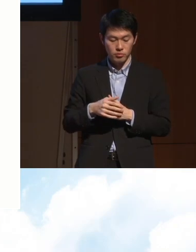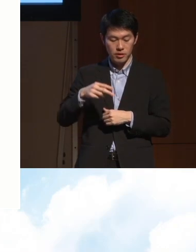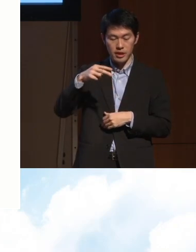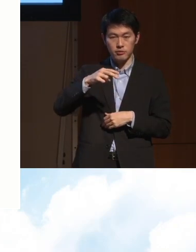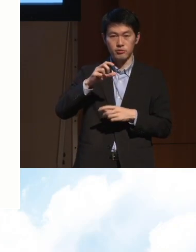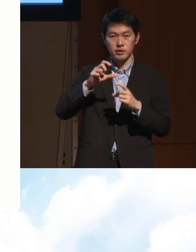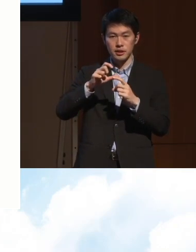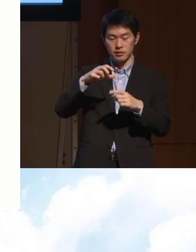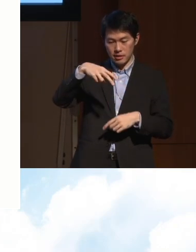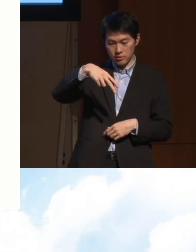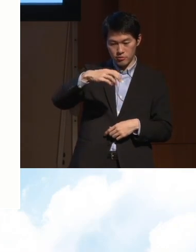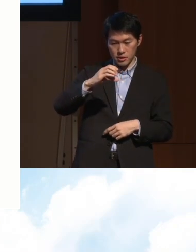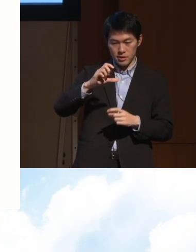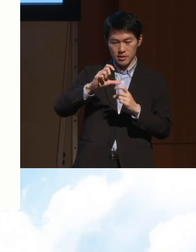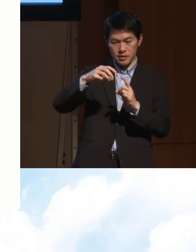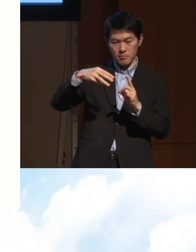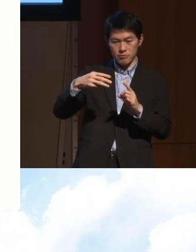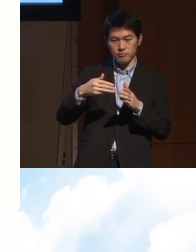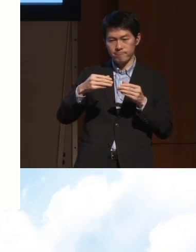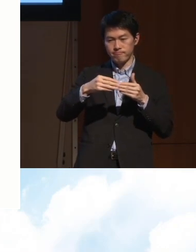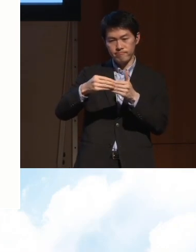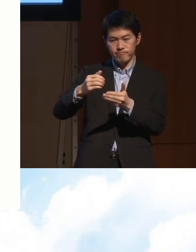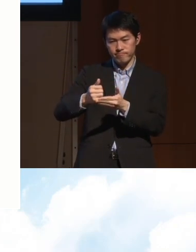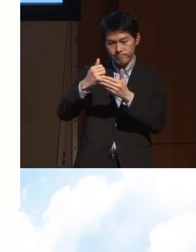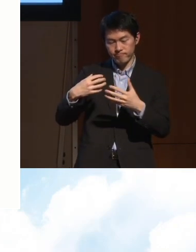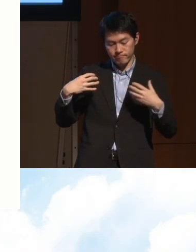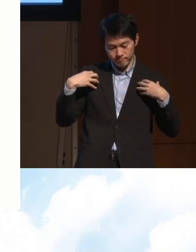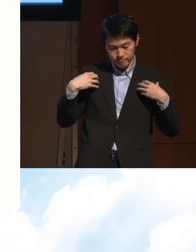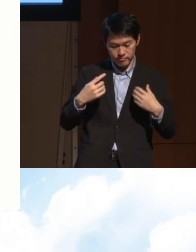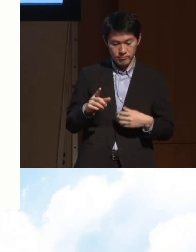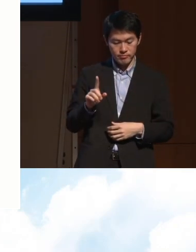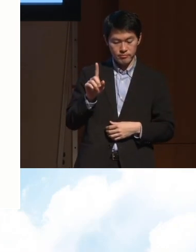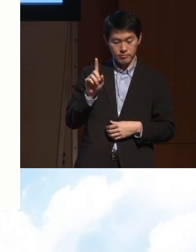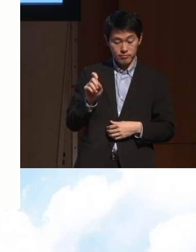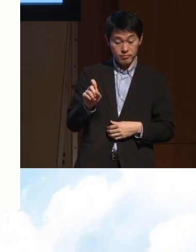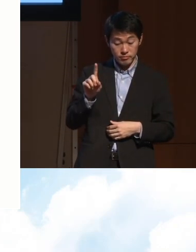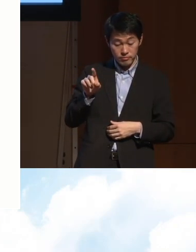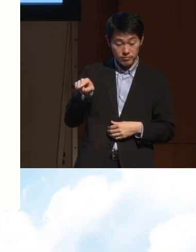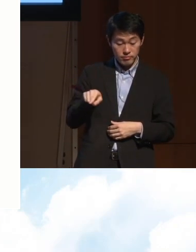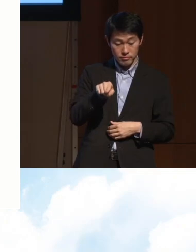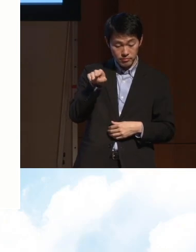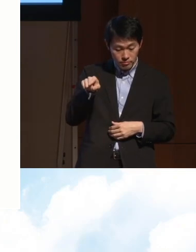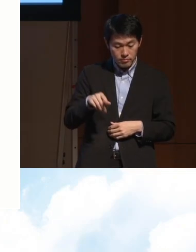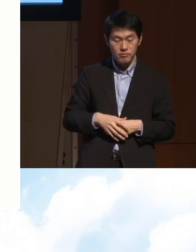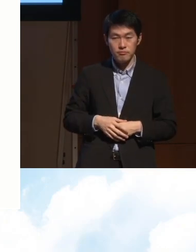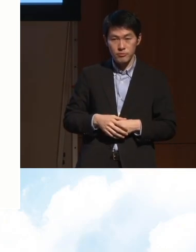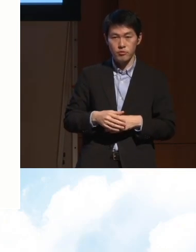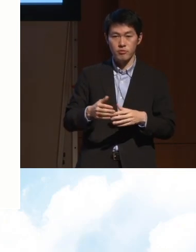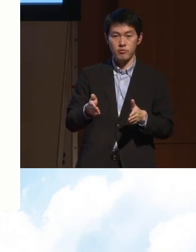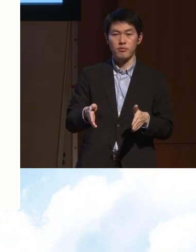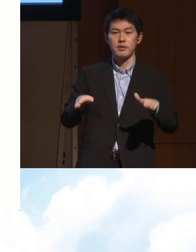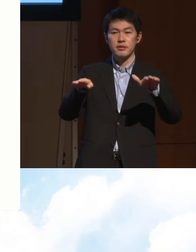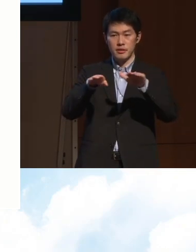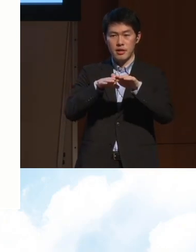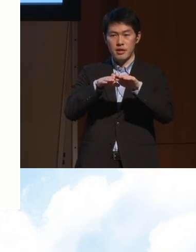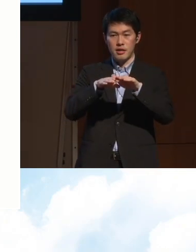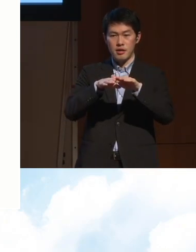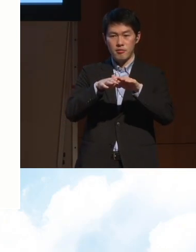of 11 JGRID centers, which collaborate with universities and hospitals